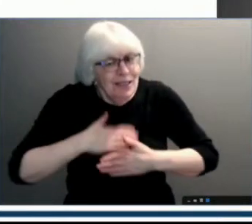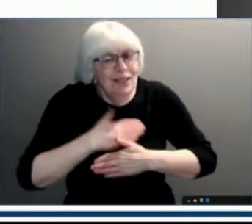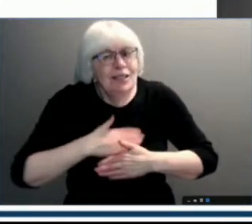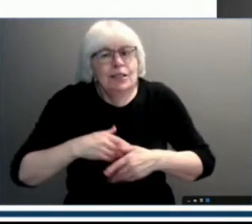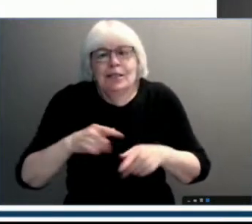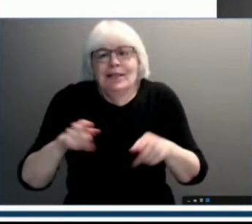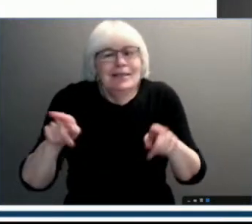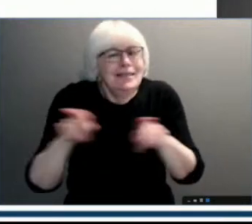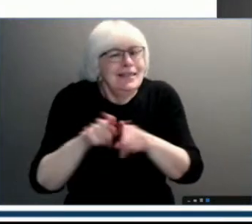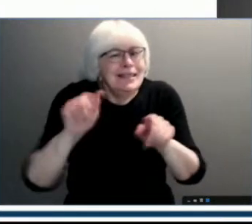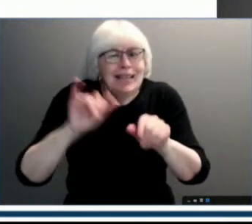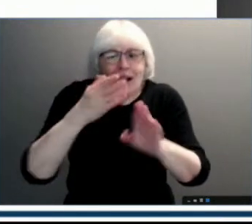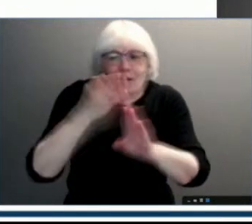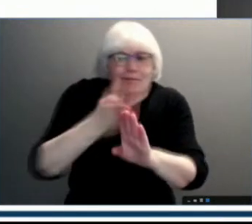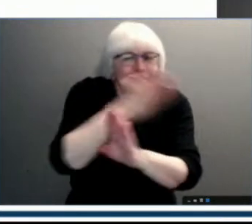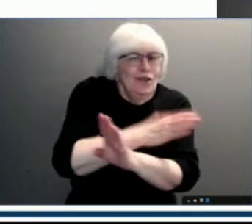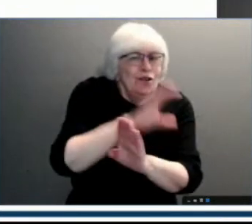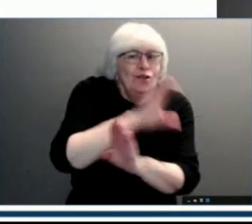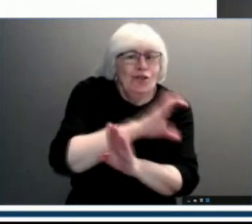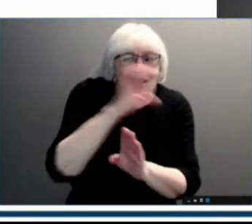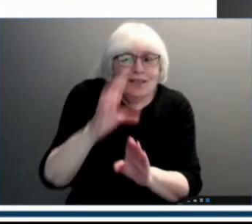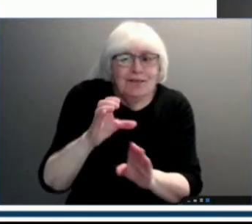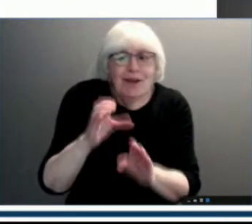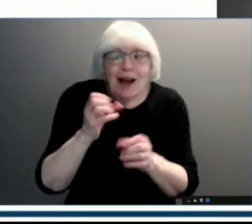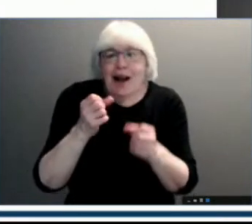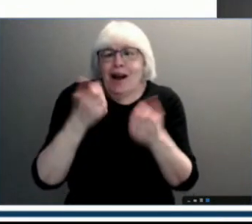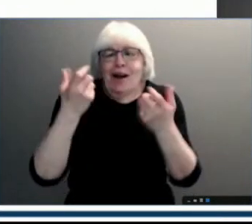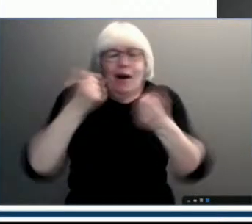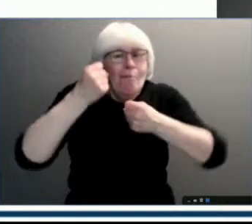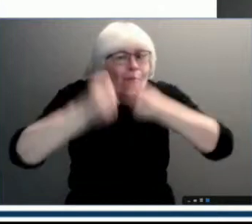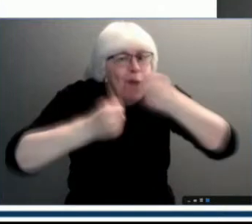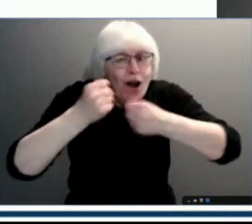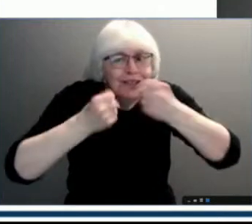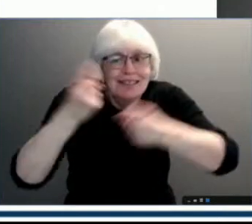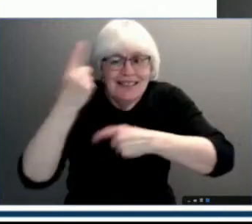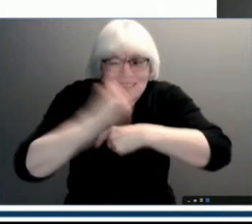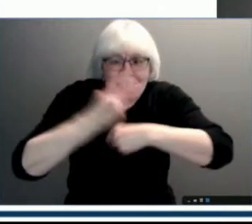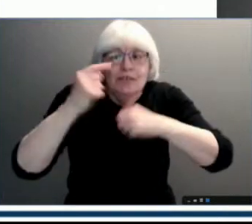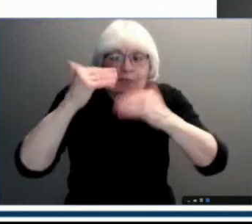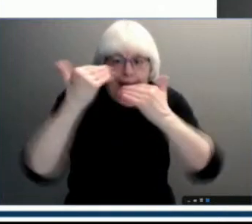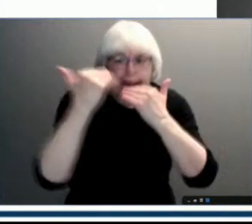the New Year's and New Year's Eve, New Year's Day. Do it slowly and carefully.